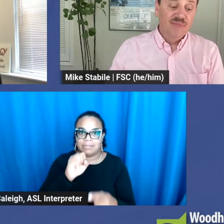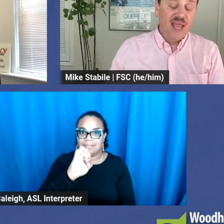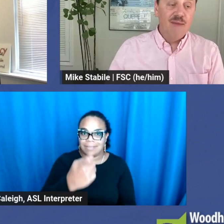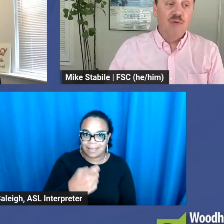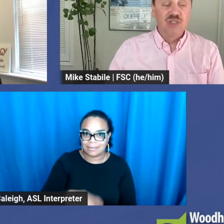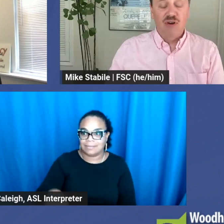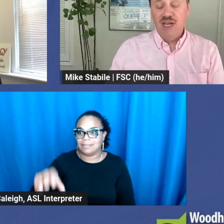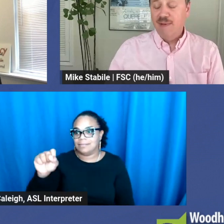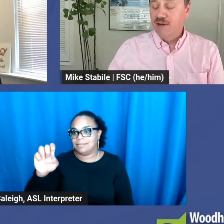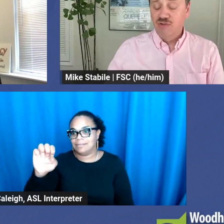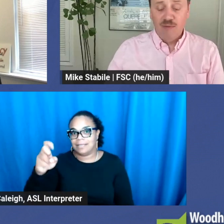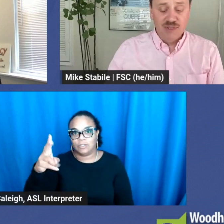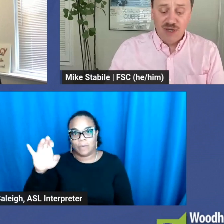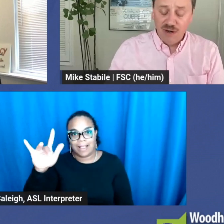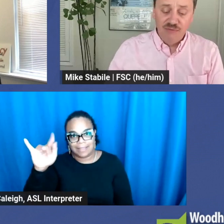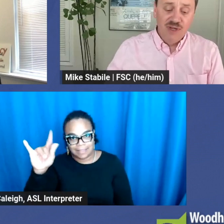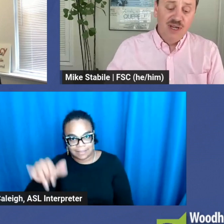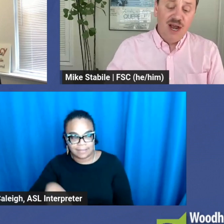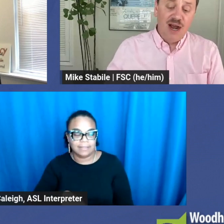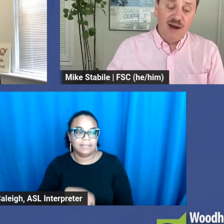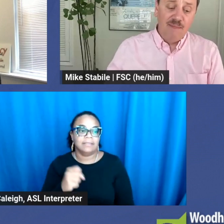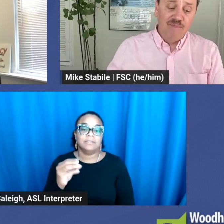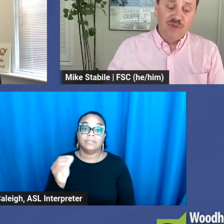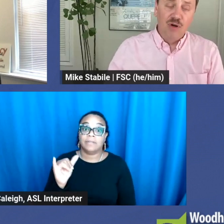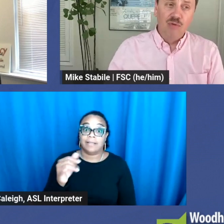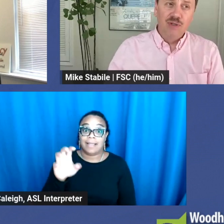what Emma was talking about in terms of